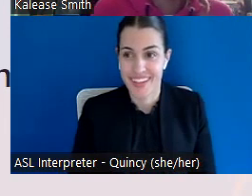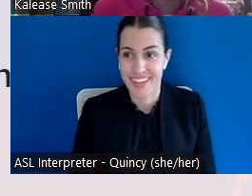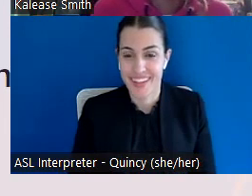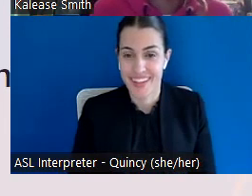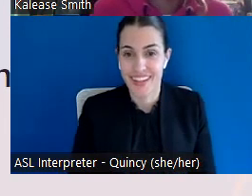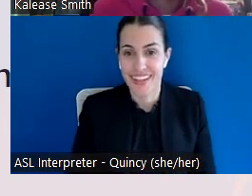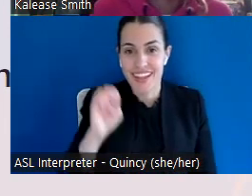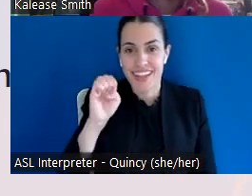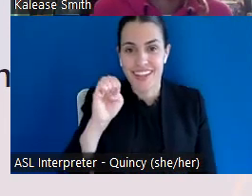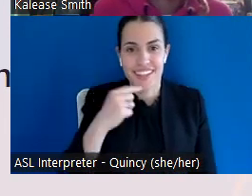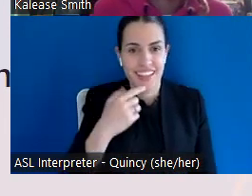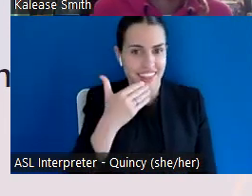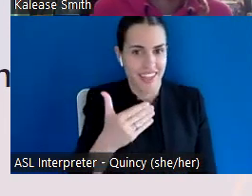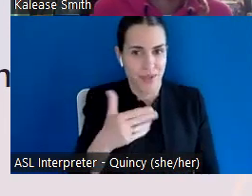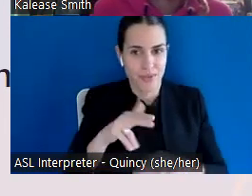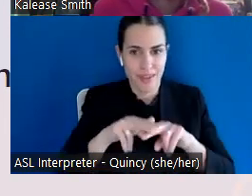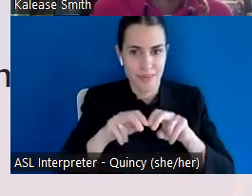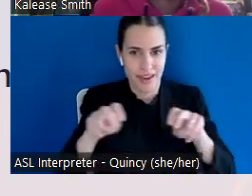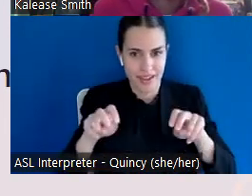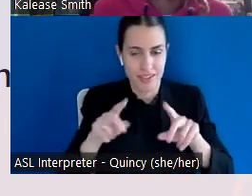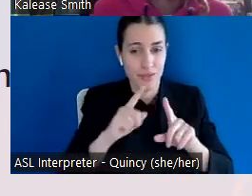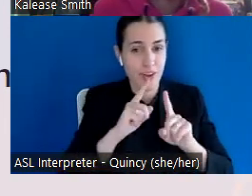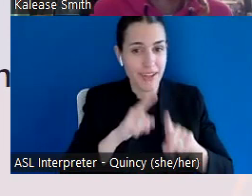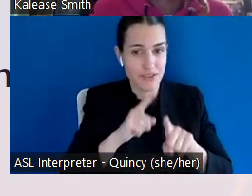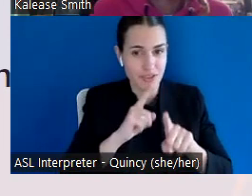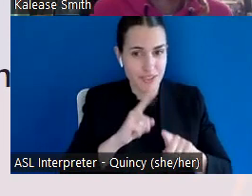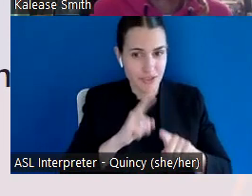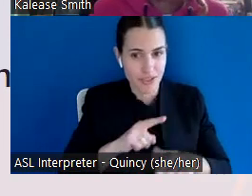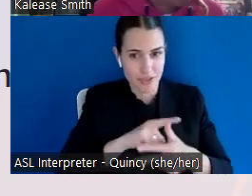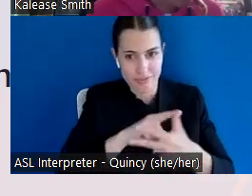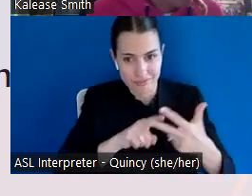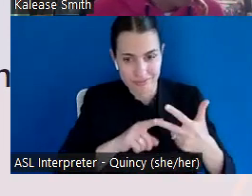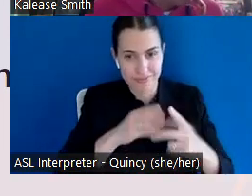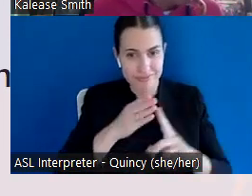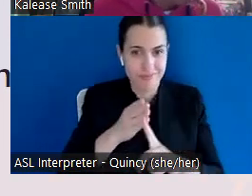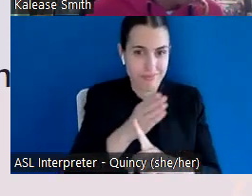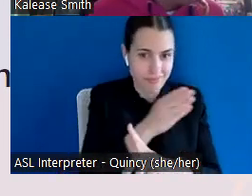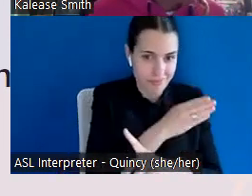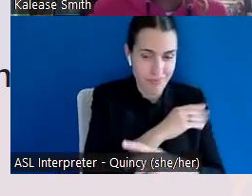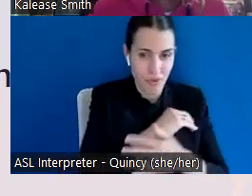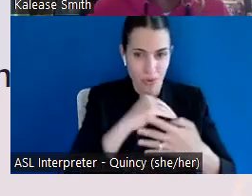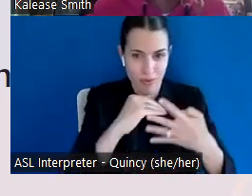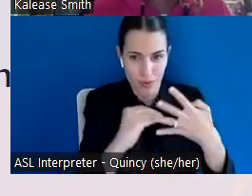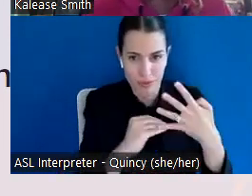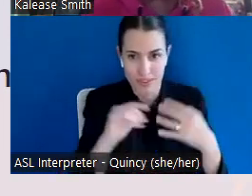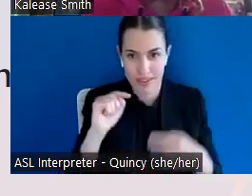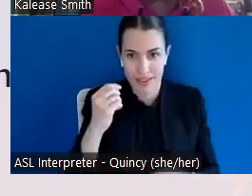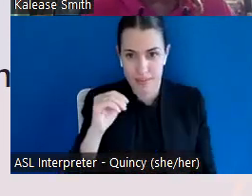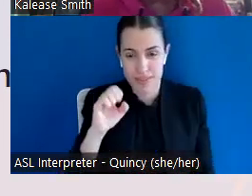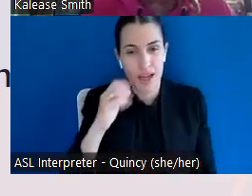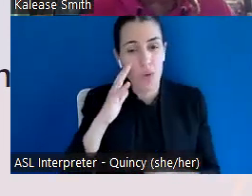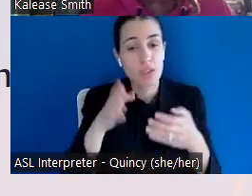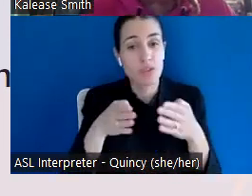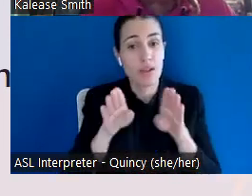Yeah, thank you to our panelists for answering these questions and all the questions that we've had previously. I really wanted to make sure we ended